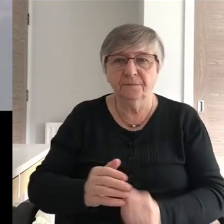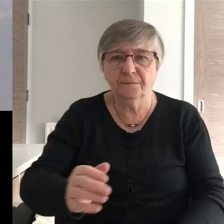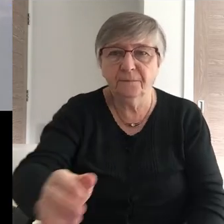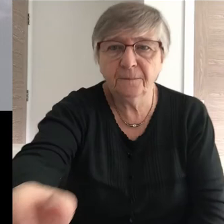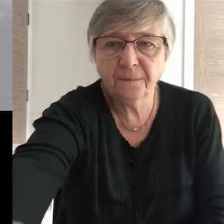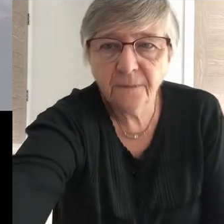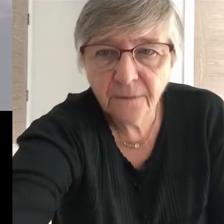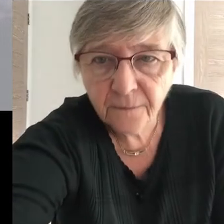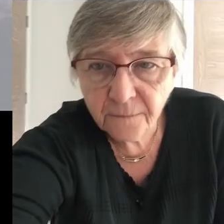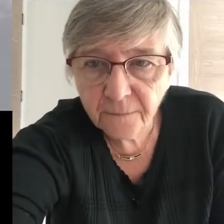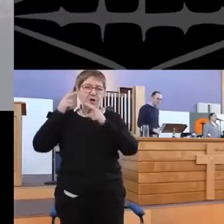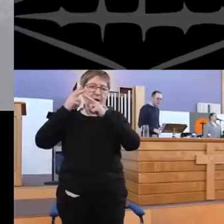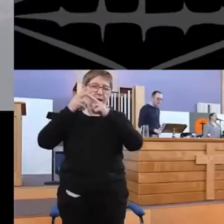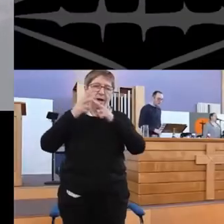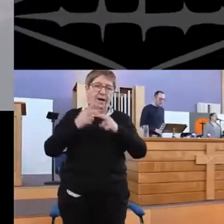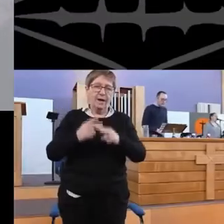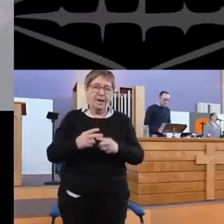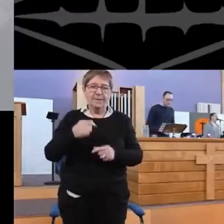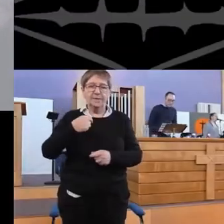The Lord's my shepherd.